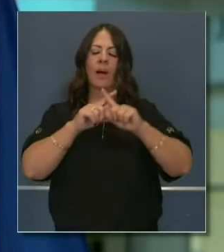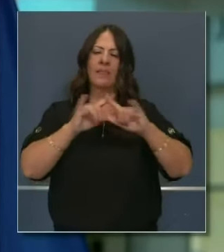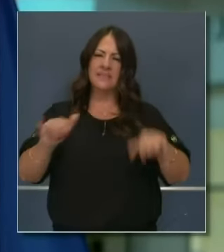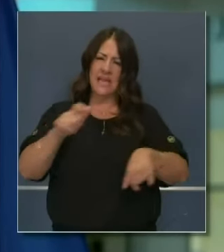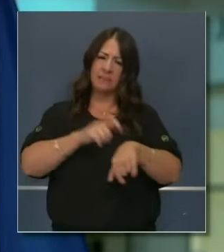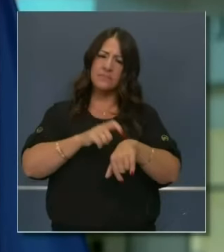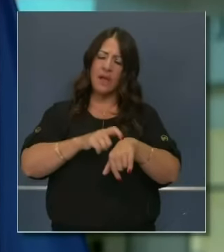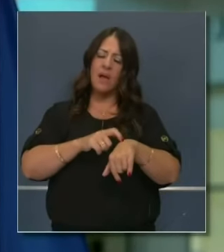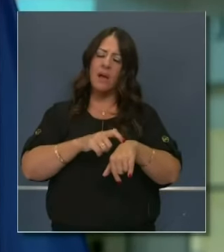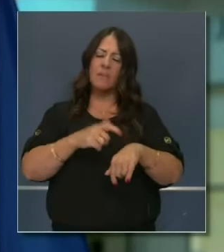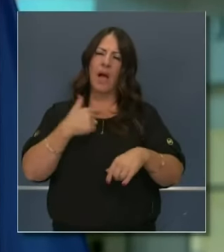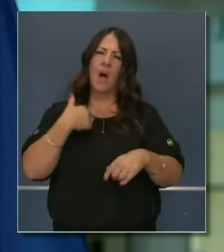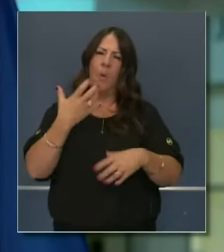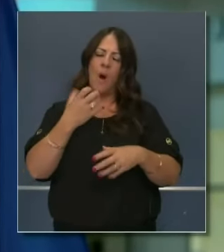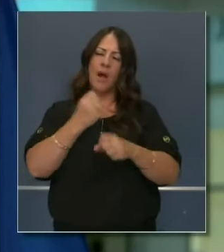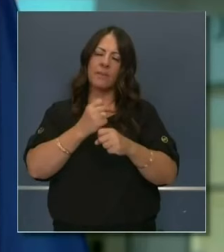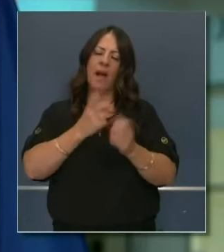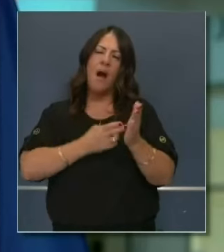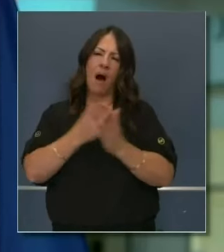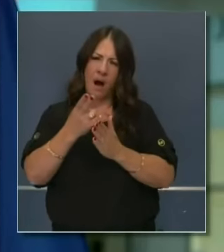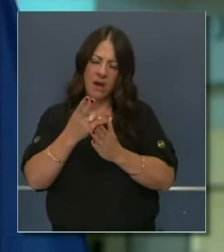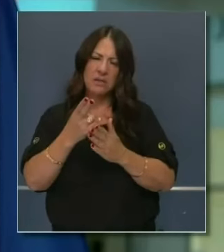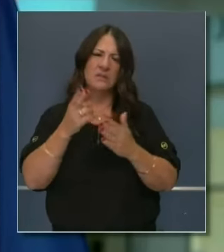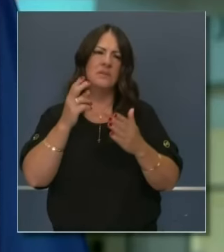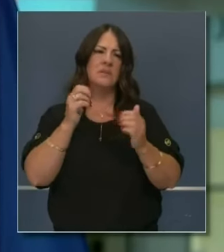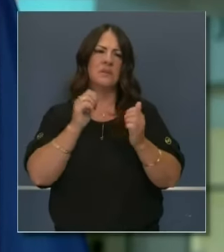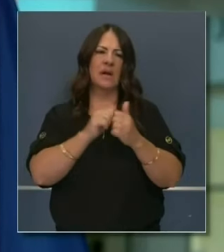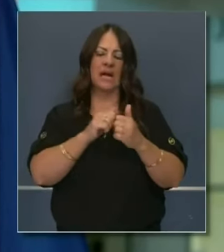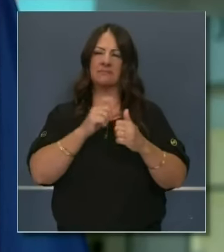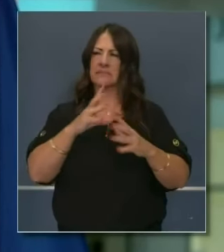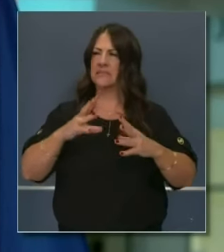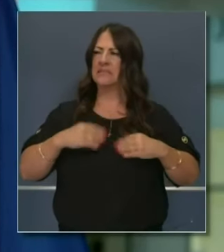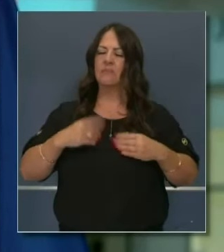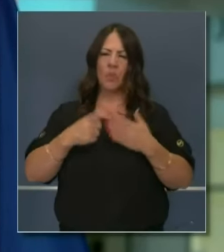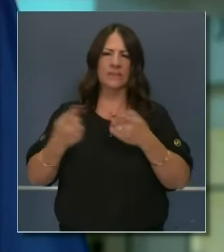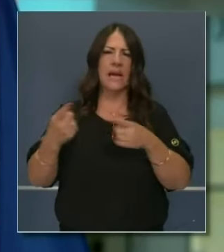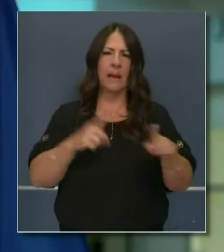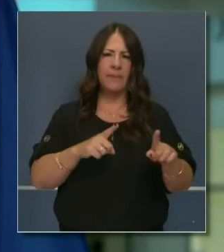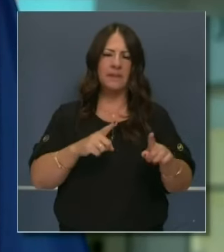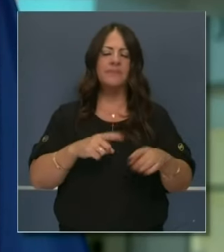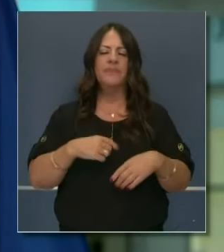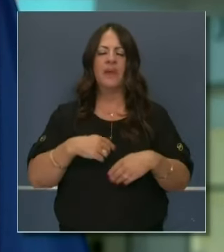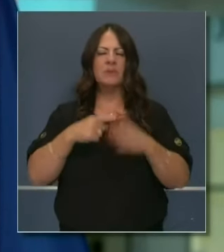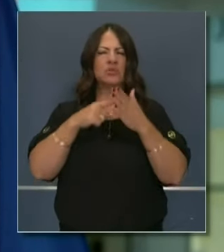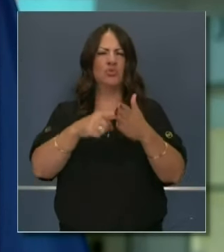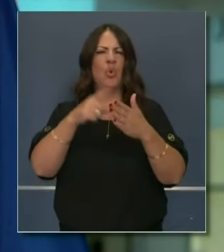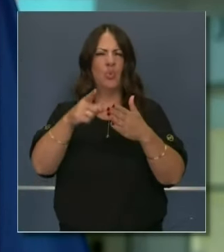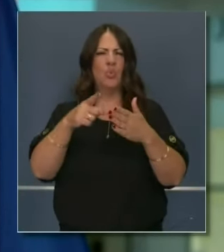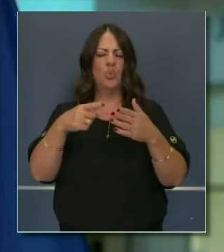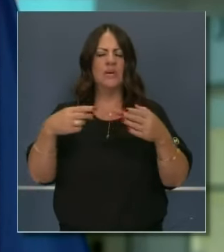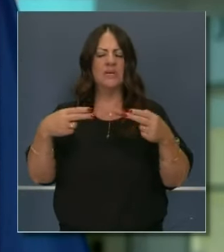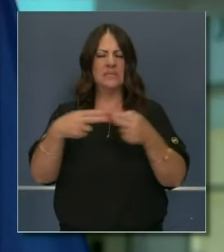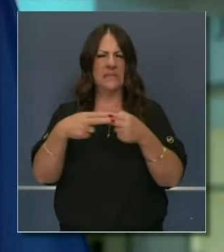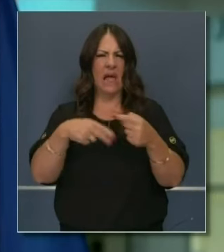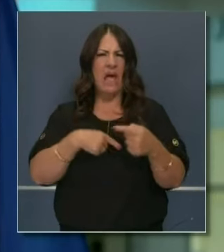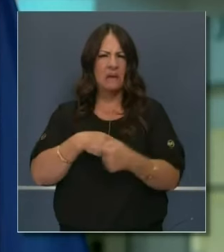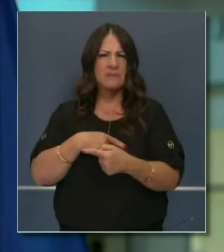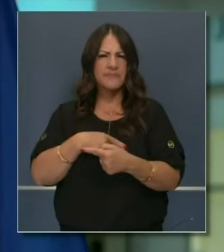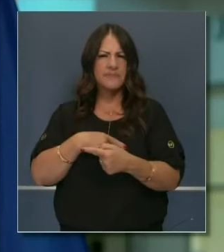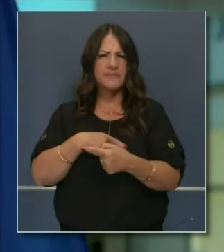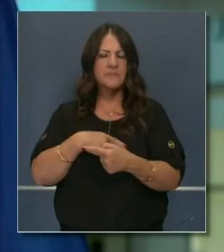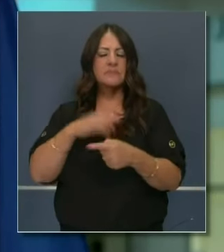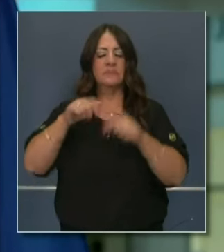some trust by being realistic. This is the 14-day. I'll put the hospitalization slide back up. You'll see